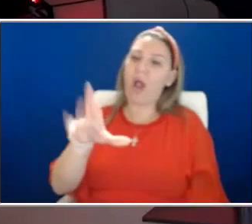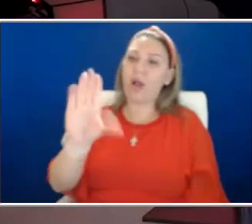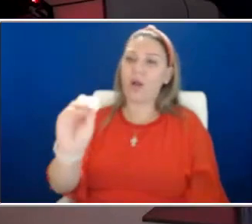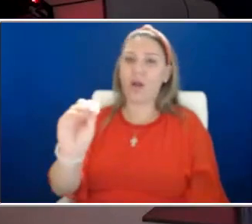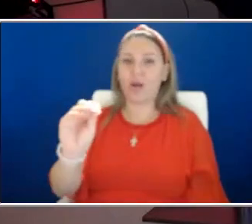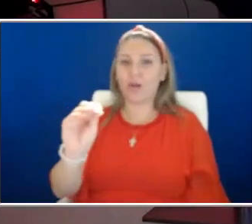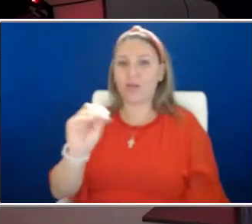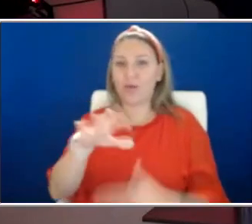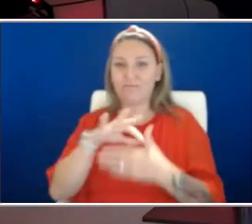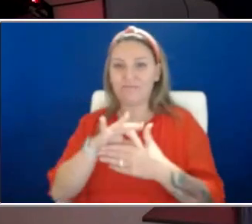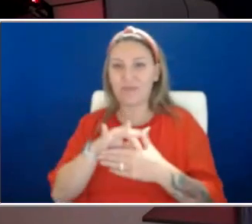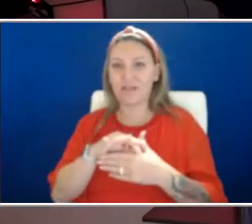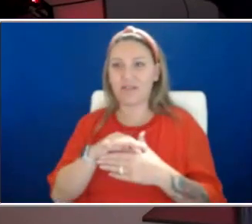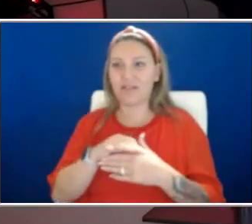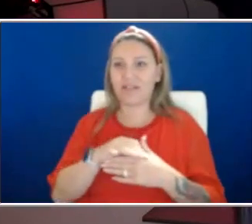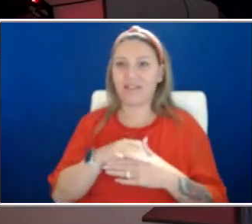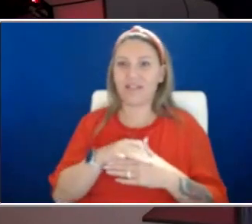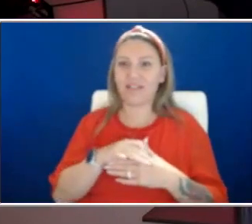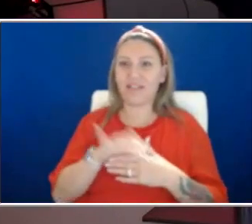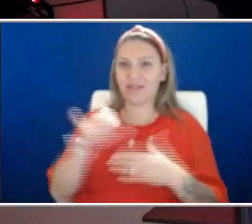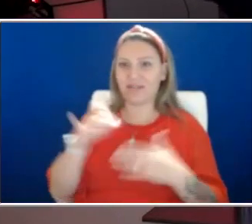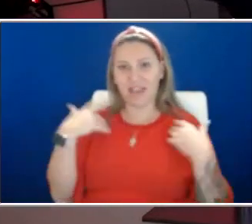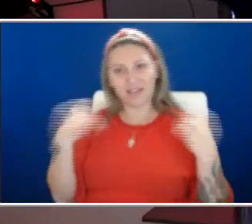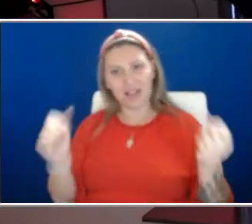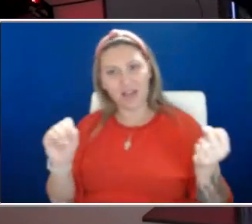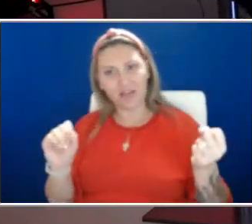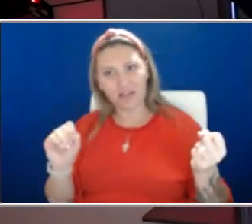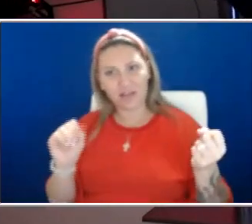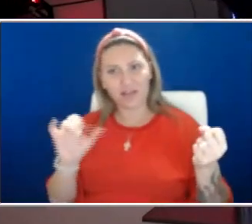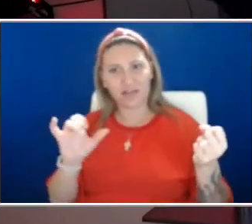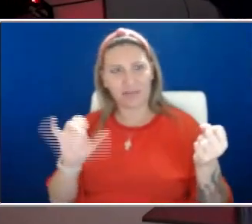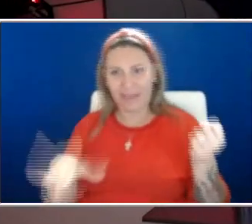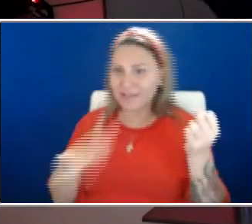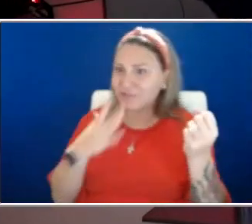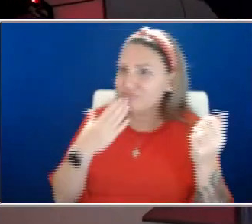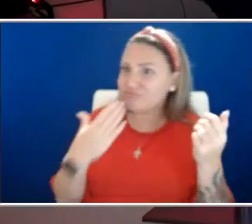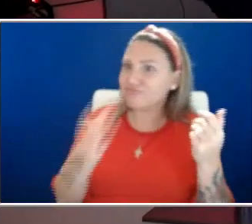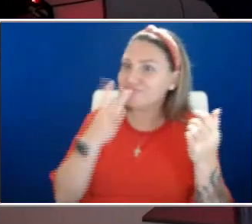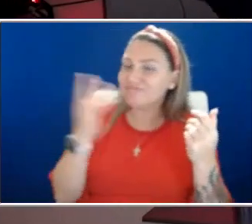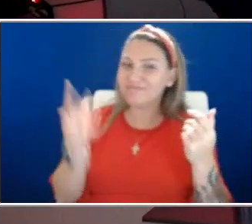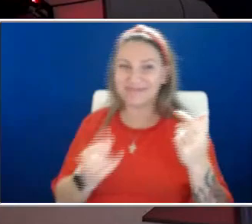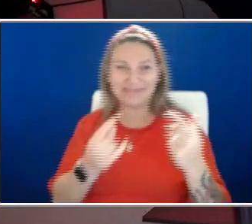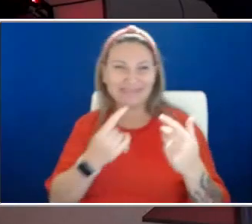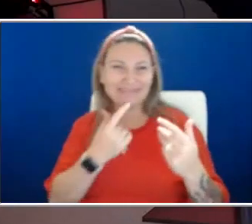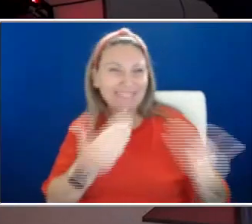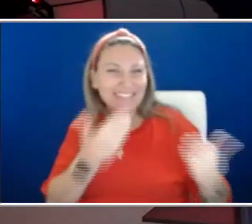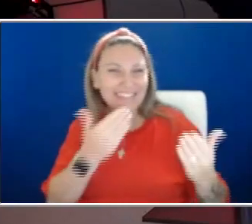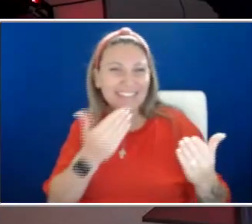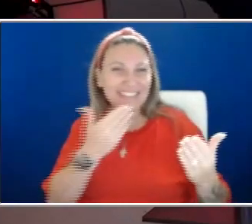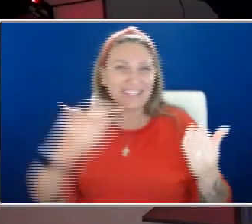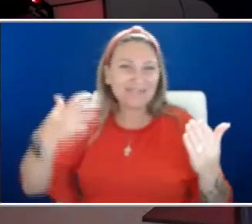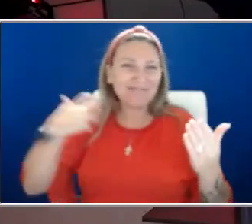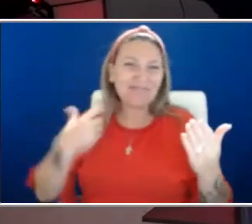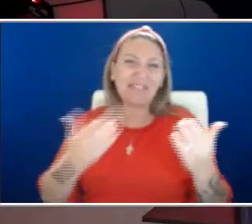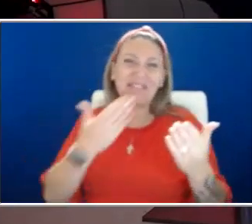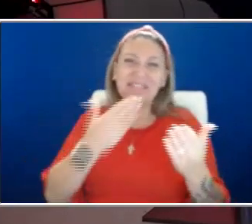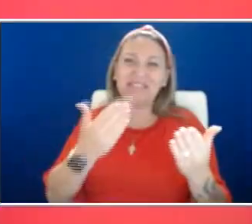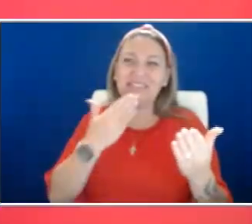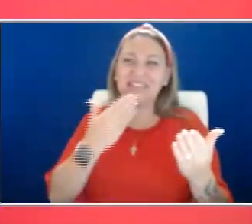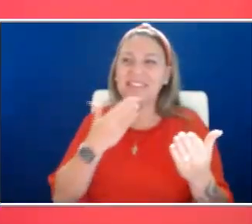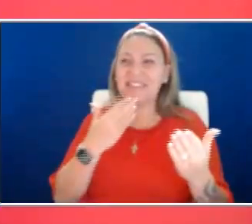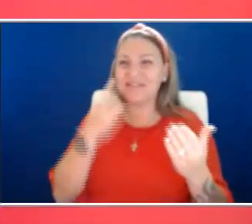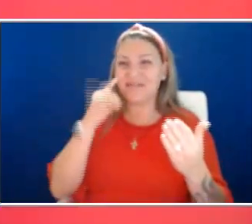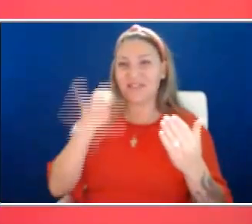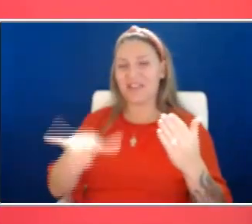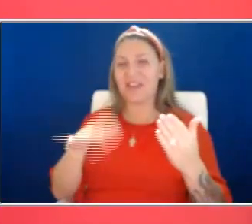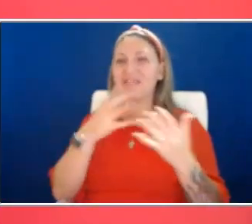And that's supposed Love to be, it. that's healthy for you? That's what's good? It is. See, I'm telling you. Thank you, Chef. Always good to My see pleasure, you. Thanks my pleasure. Thanks for that this morning, and thank you so much